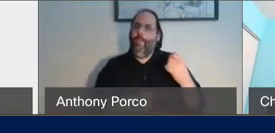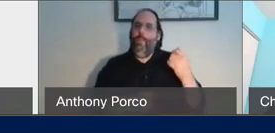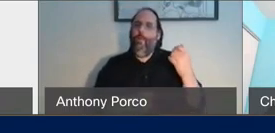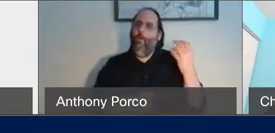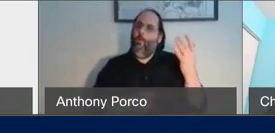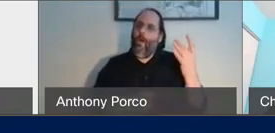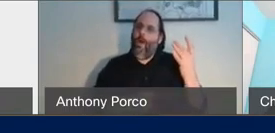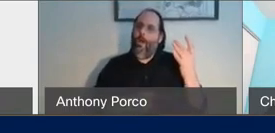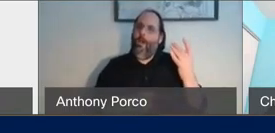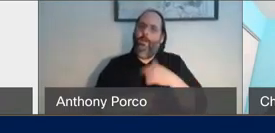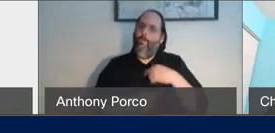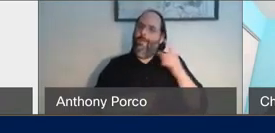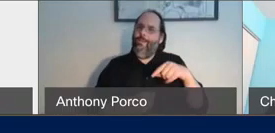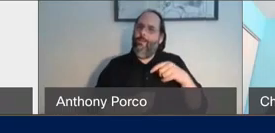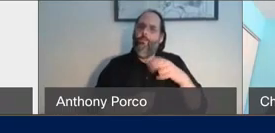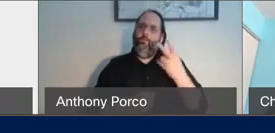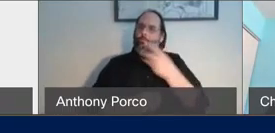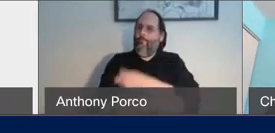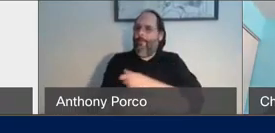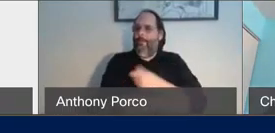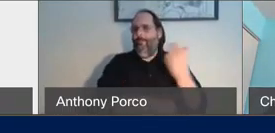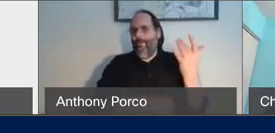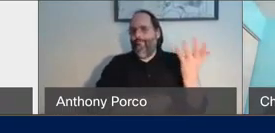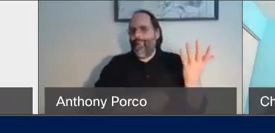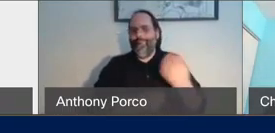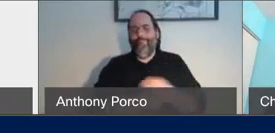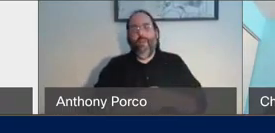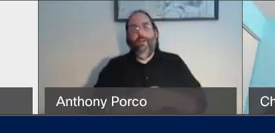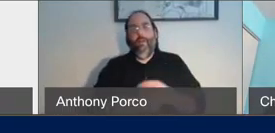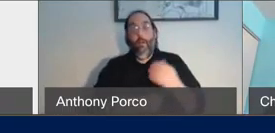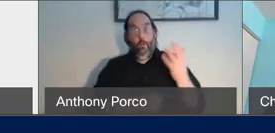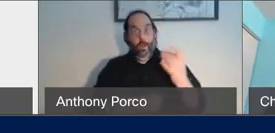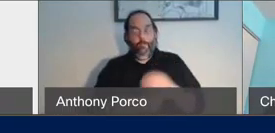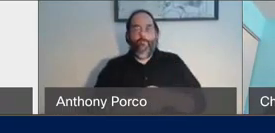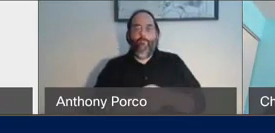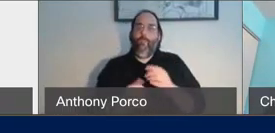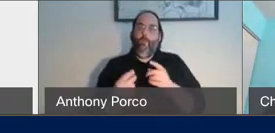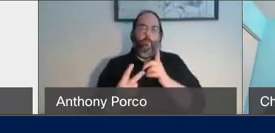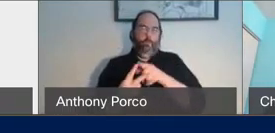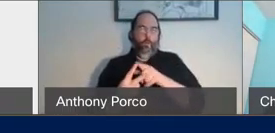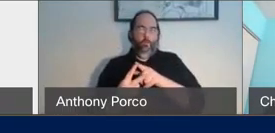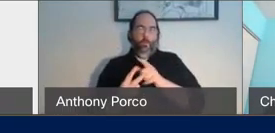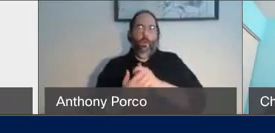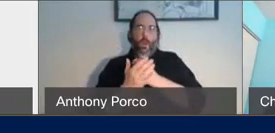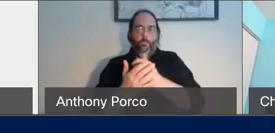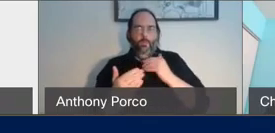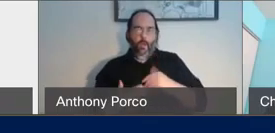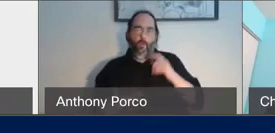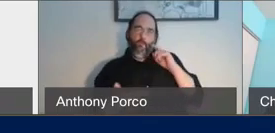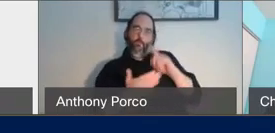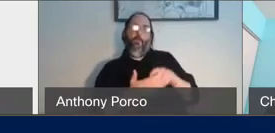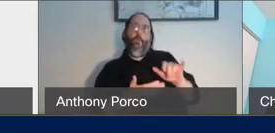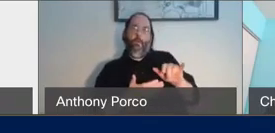So you may ask, why do we need two shots? The first shot helps your body recognize the